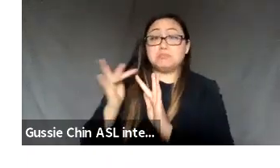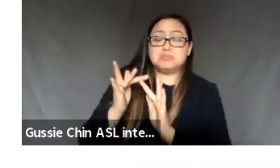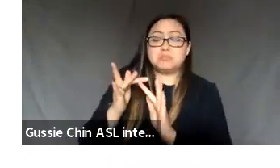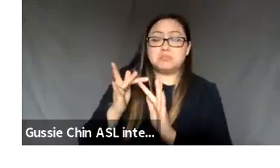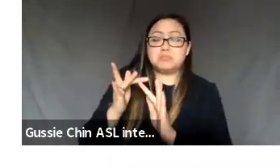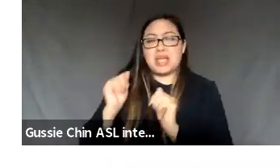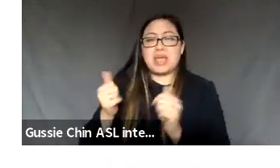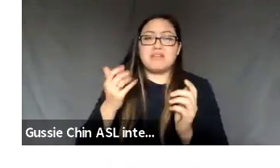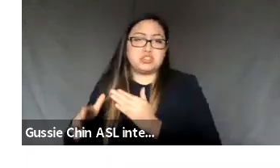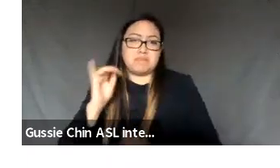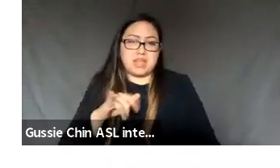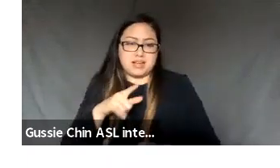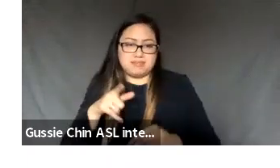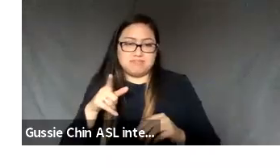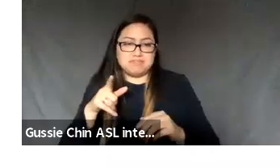Okay.